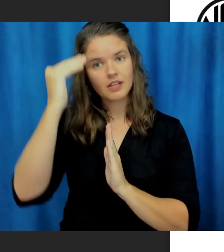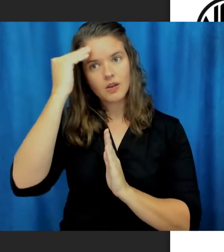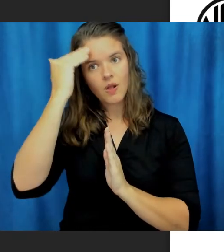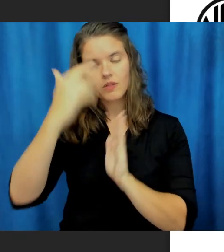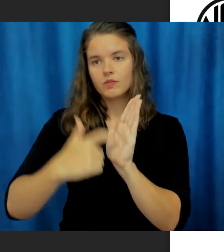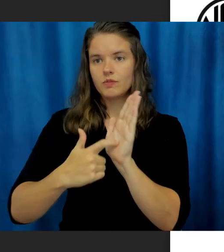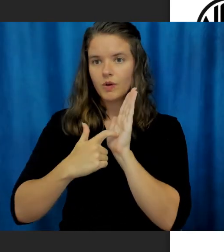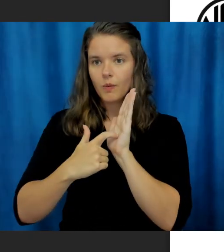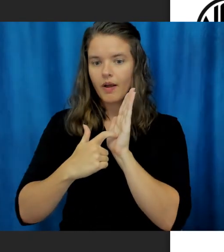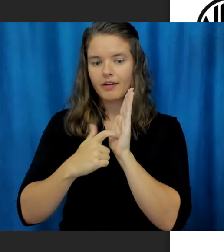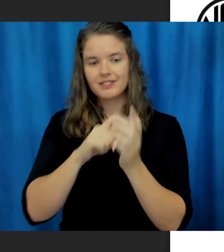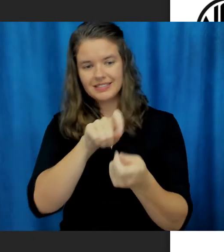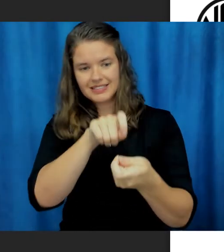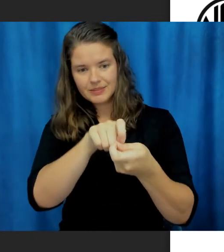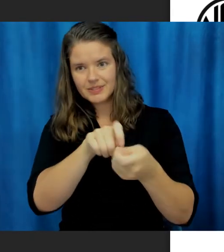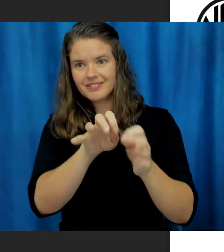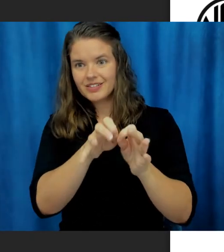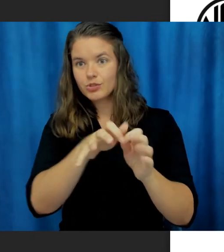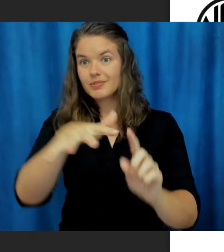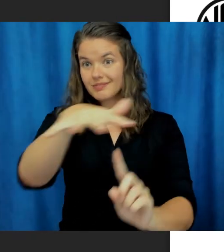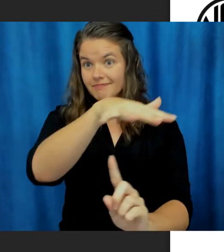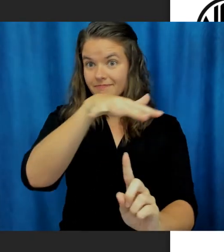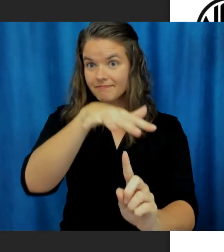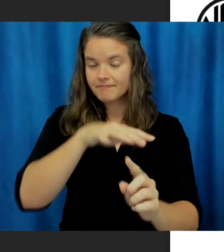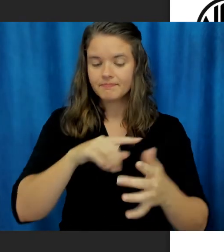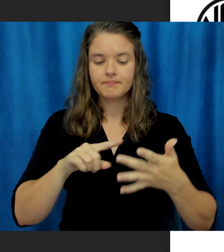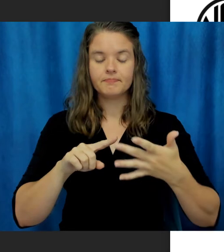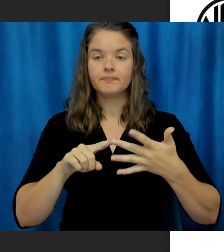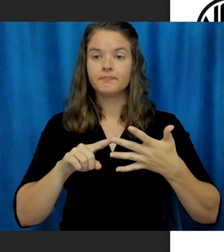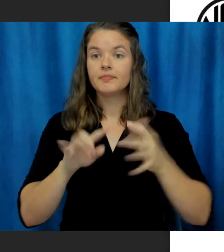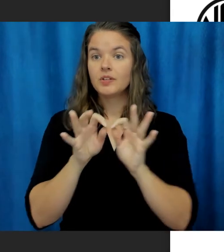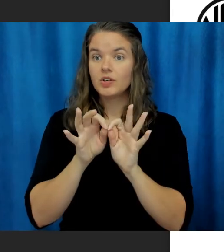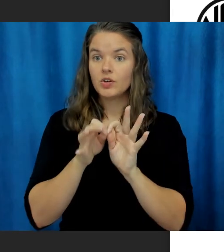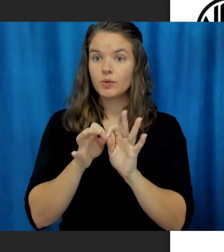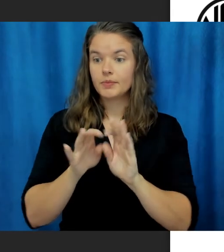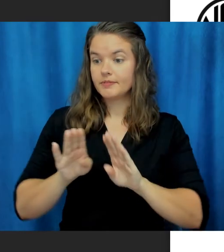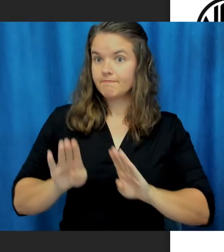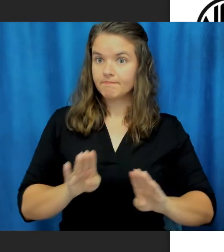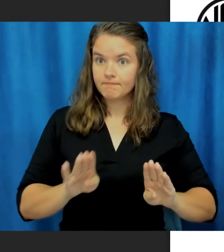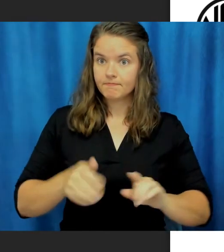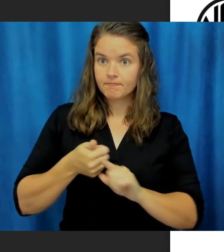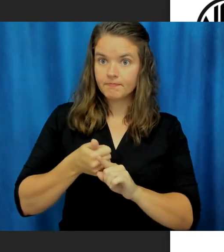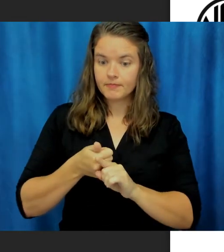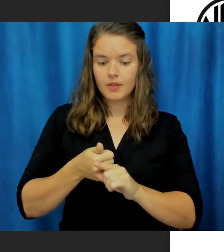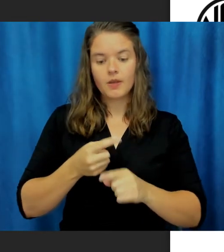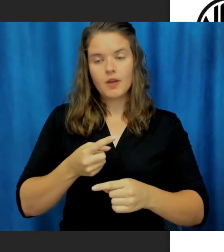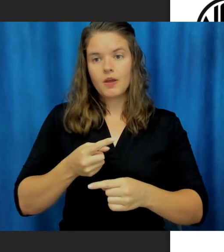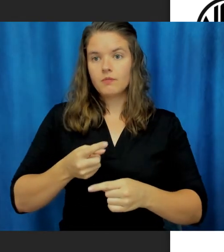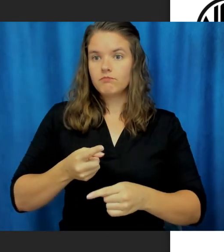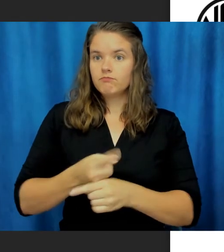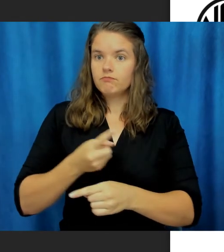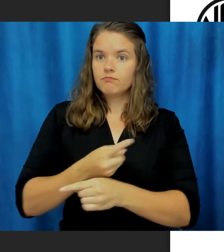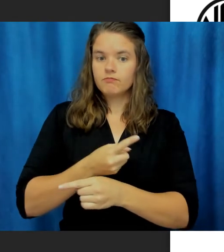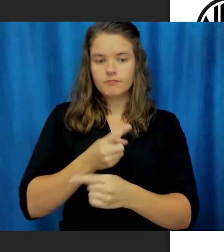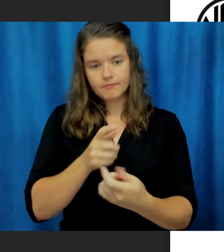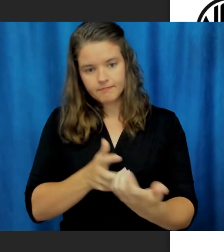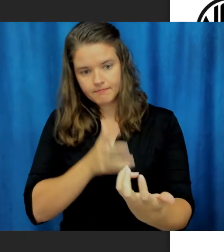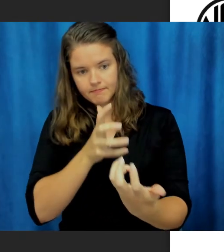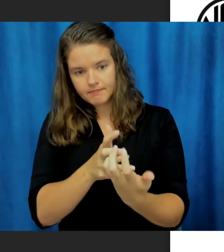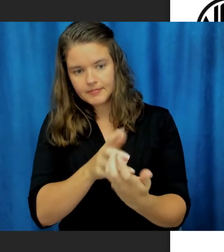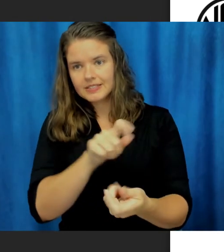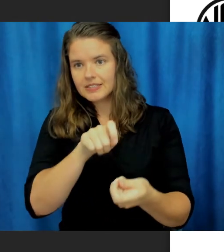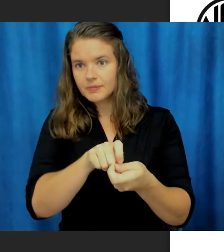and knowledge required for the specific interpreting situation. Interpreters conduct themselves in a manner appropriate to the